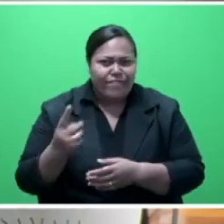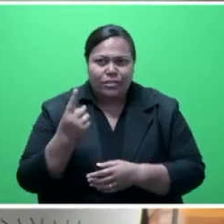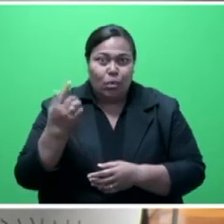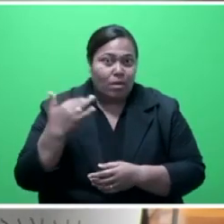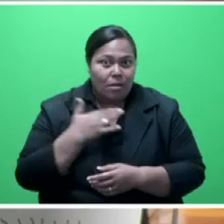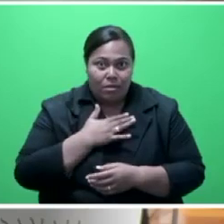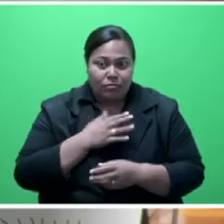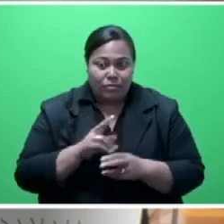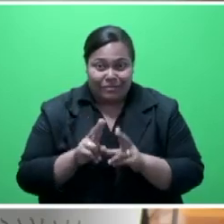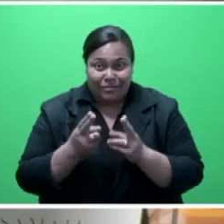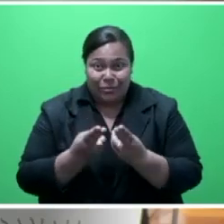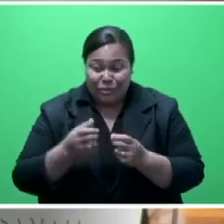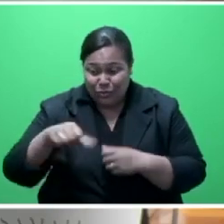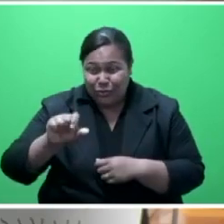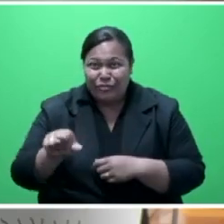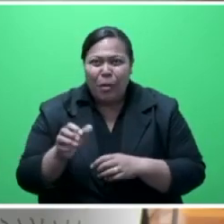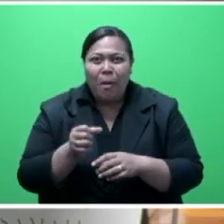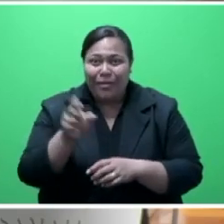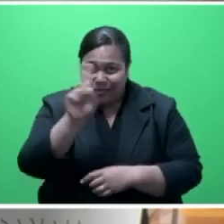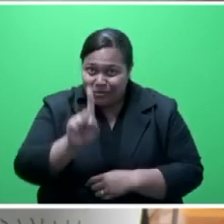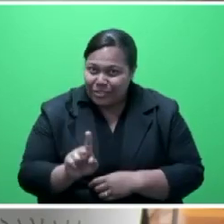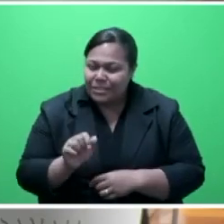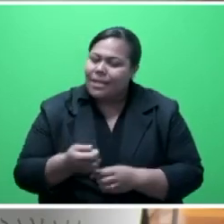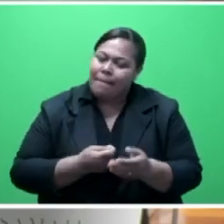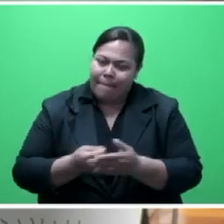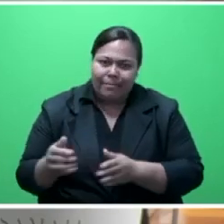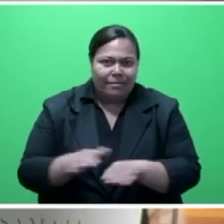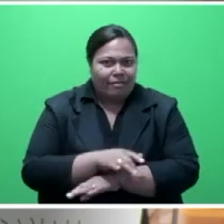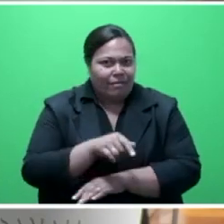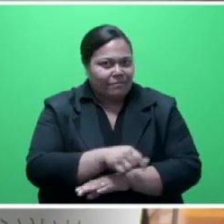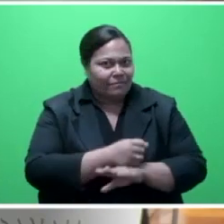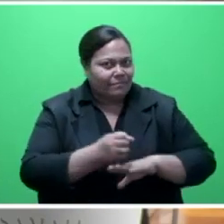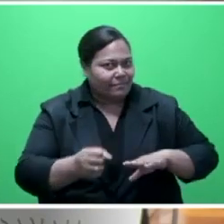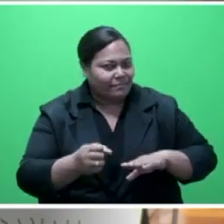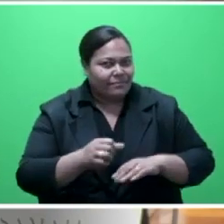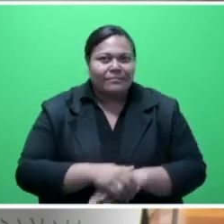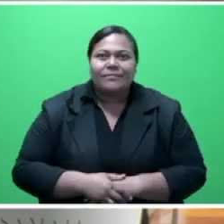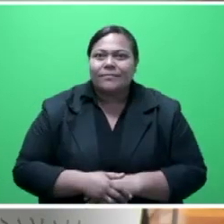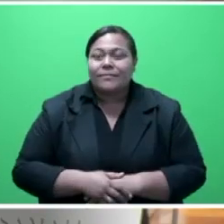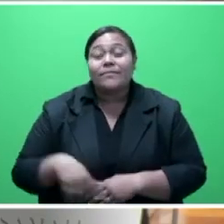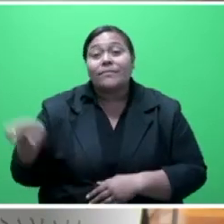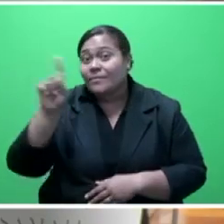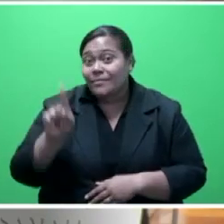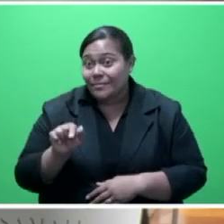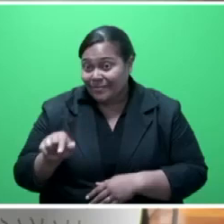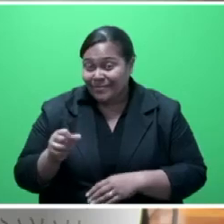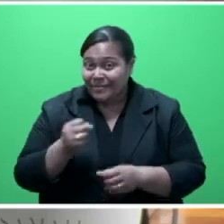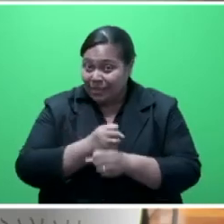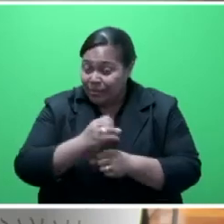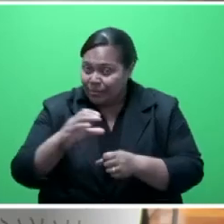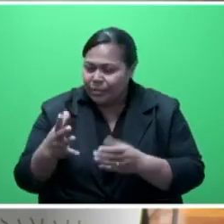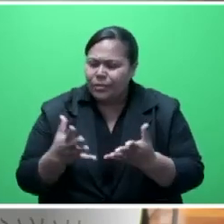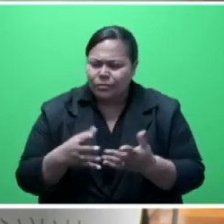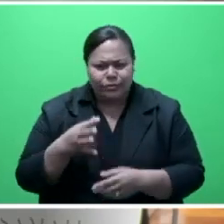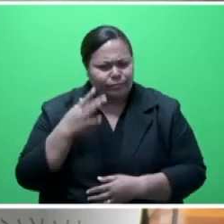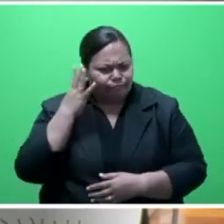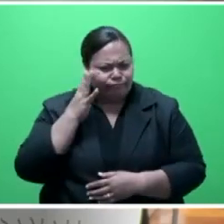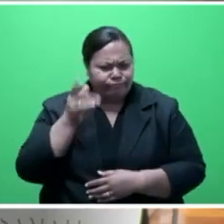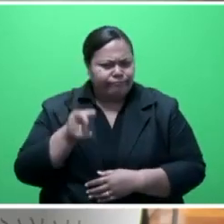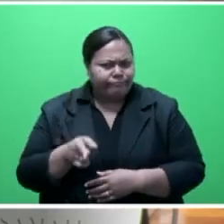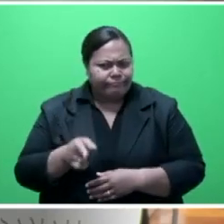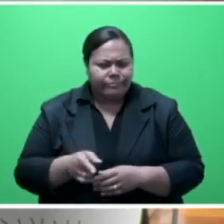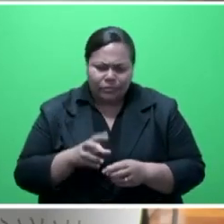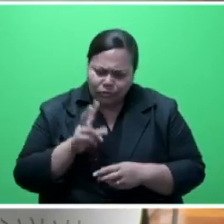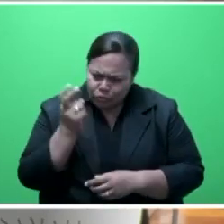month. For grid extension projects, EFL will consider on a case-by-case basis payment schedules up to 6 months